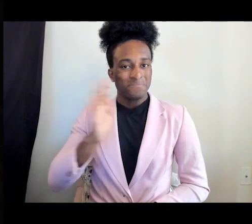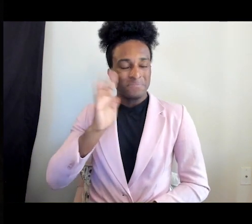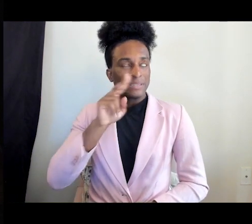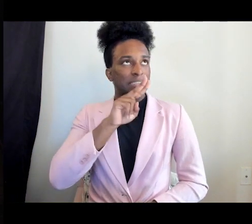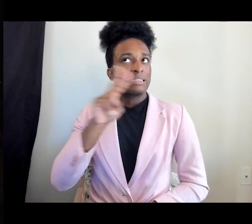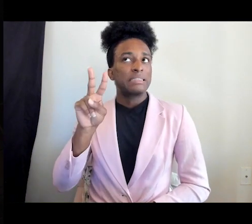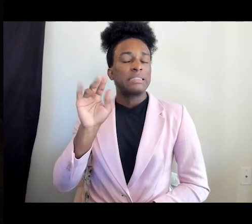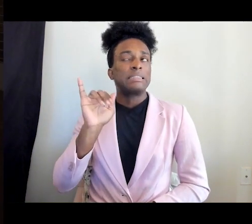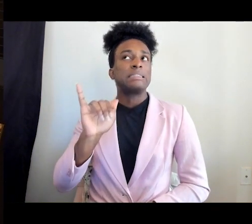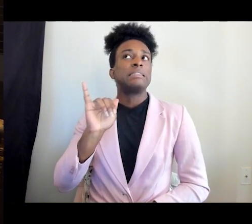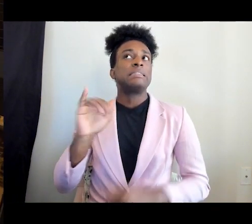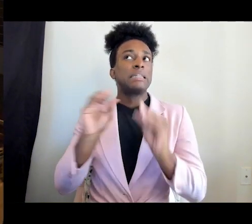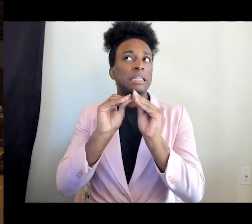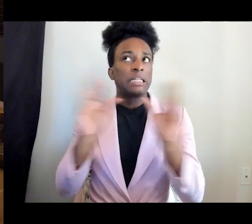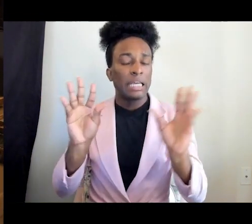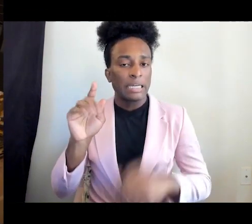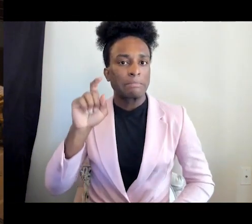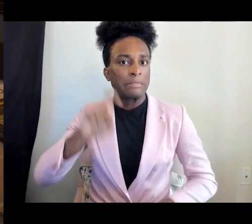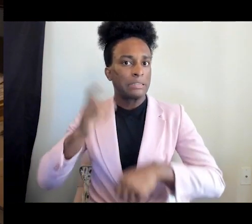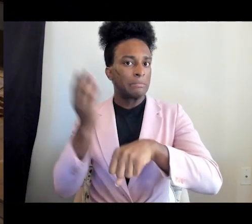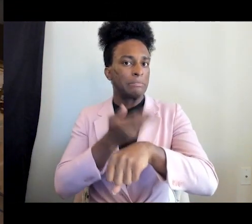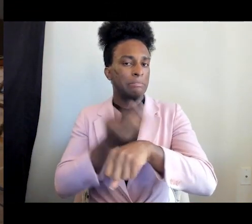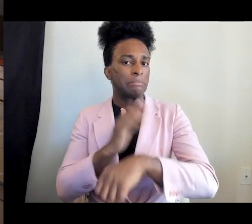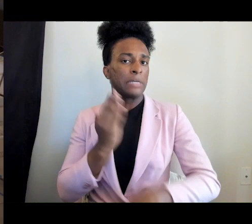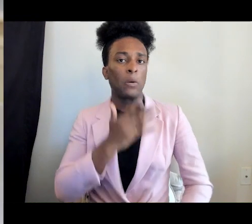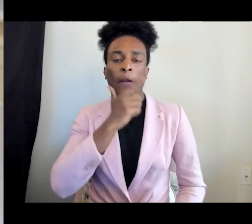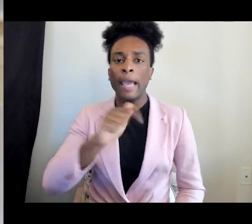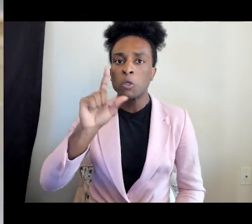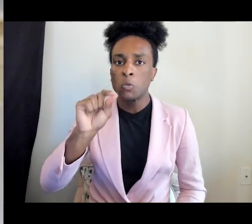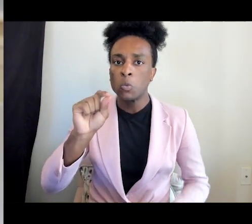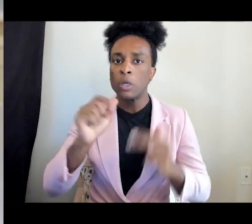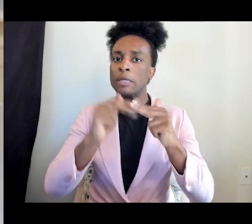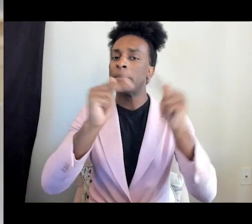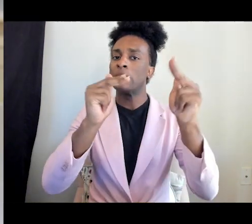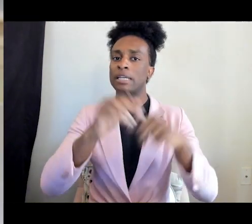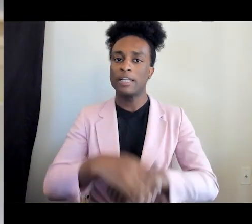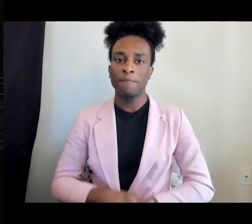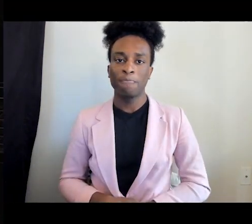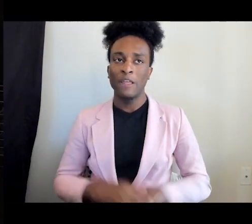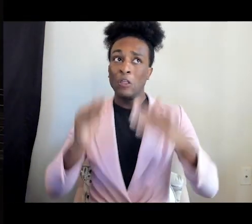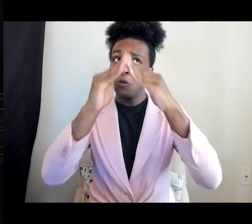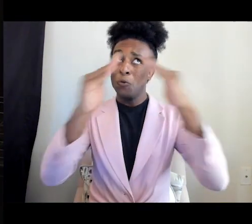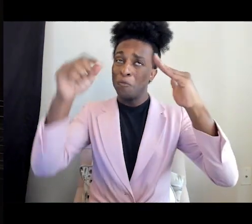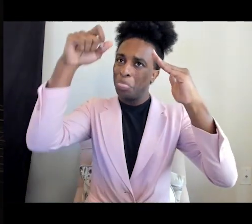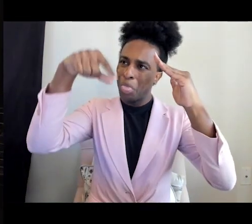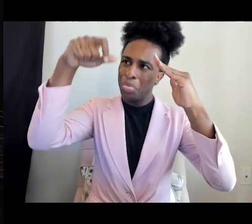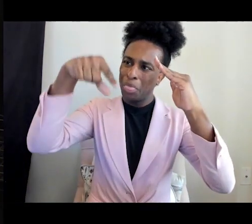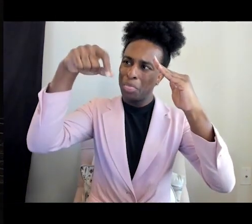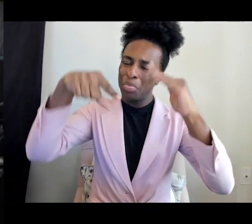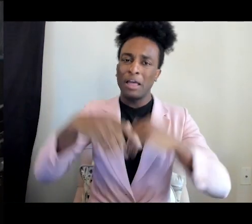was very clear that we needed to do something with our then 20-year-old building. The roof